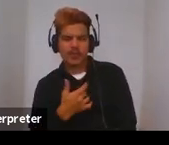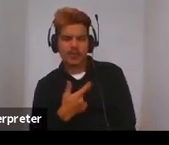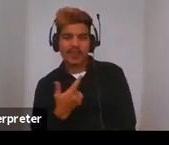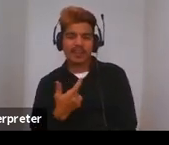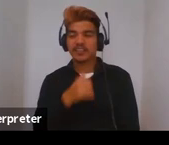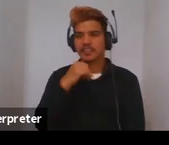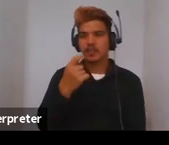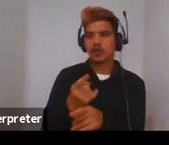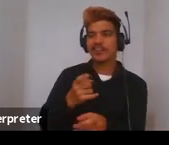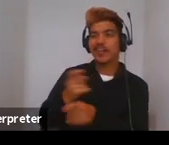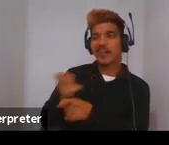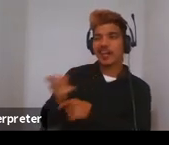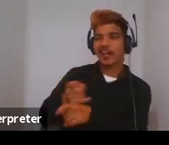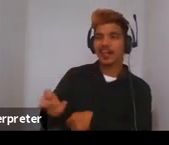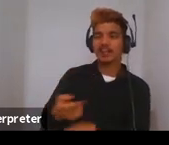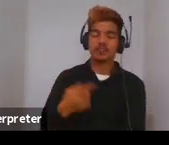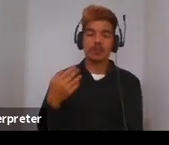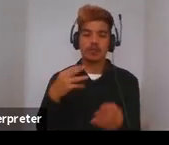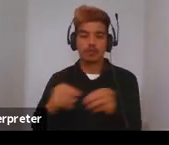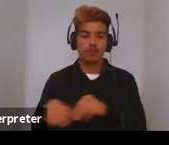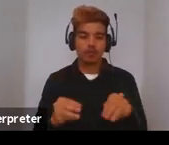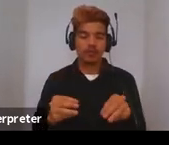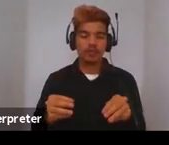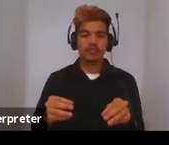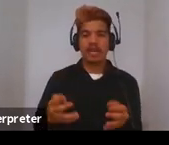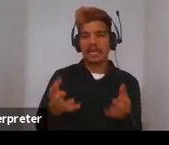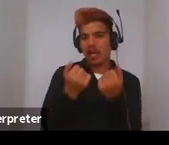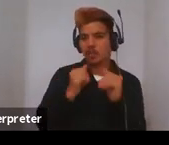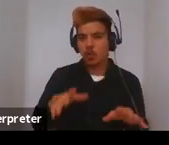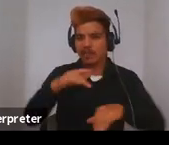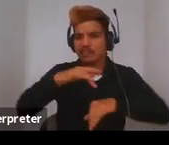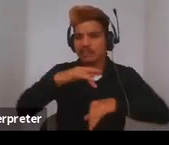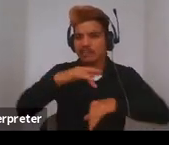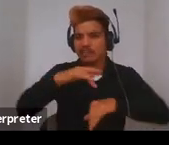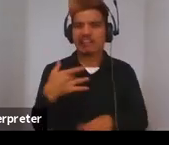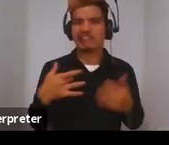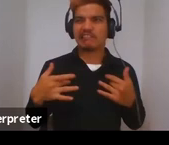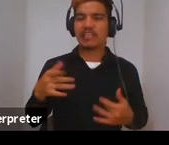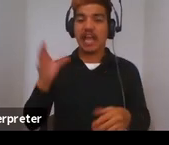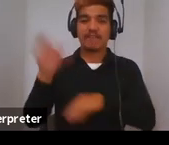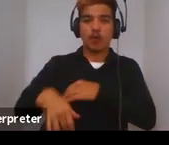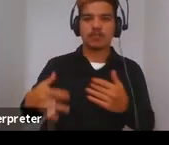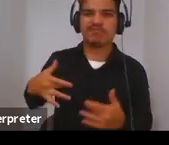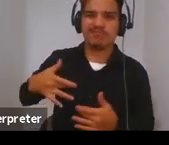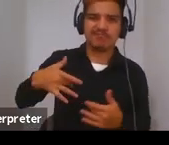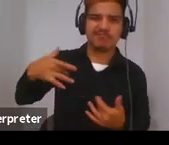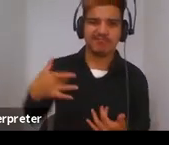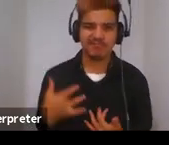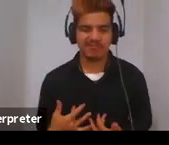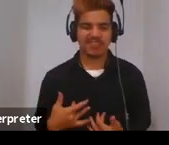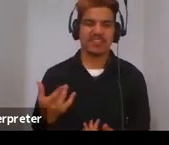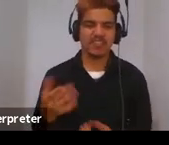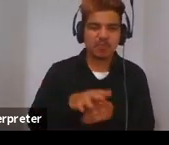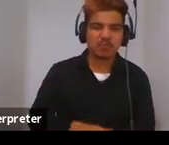jokes, moving to more physical places of unwanted touching and forced touching, pressured sexual